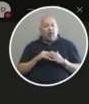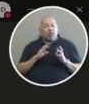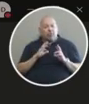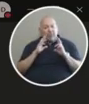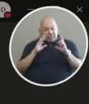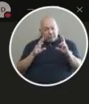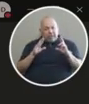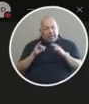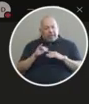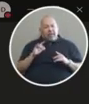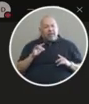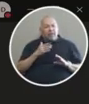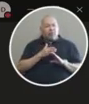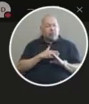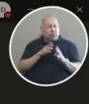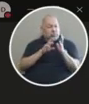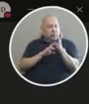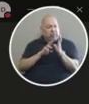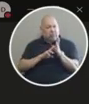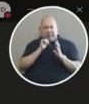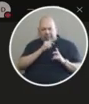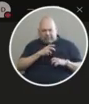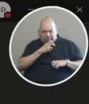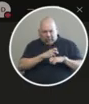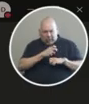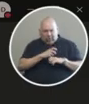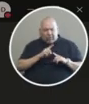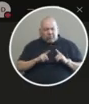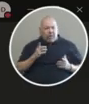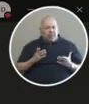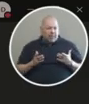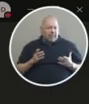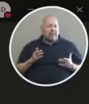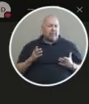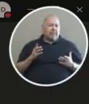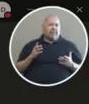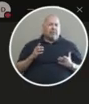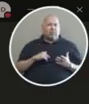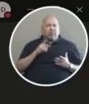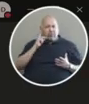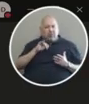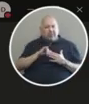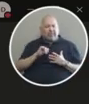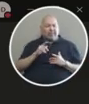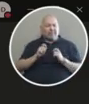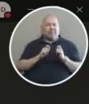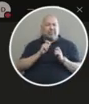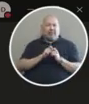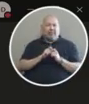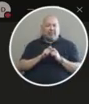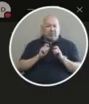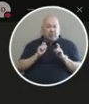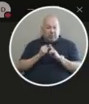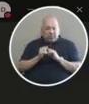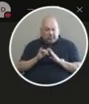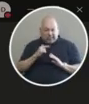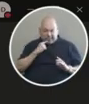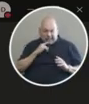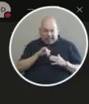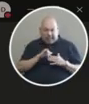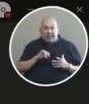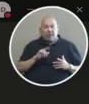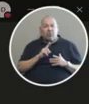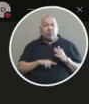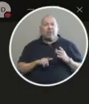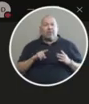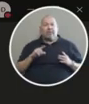respect, just please do some research. It's not that hard. Quality of life projects can be stopped under certain circumstances. And I would say that what